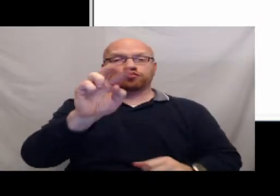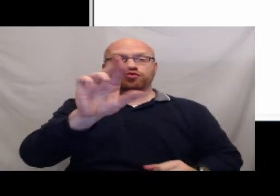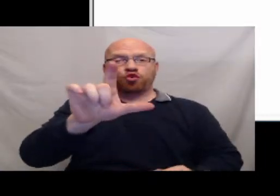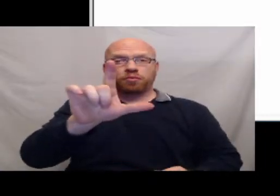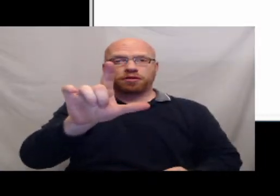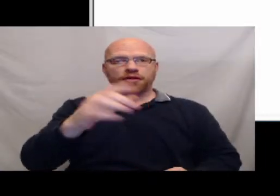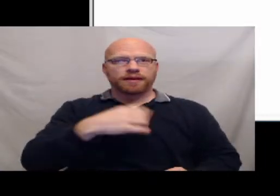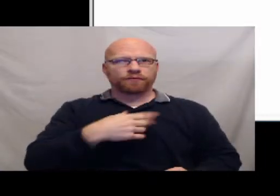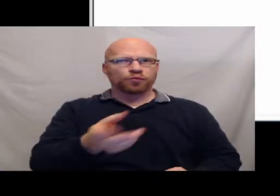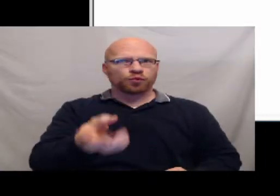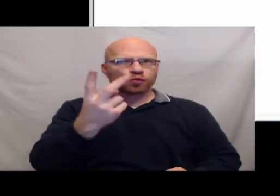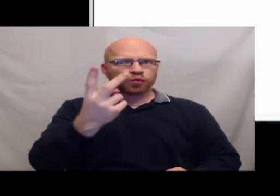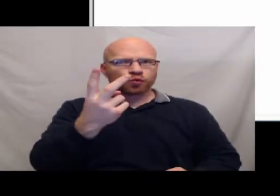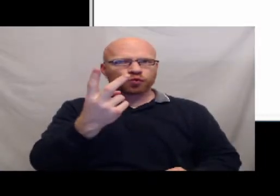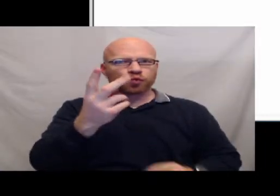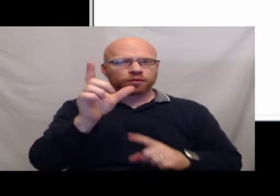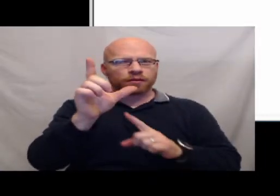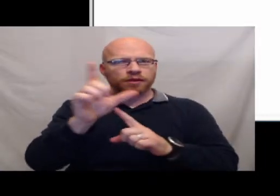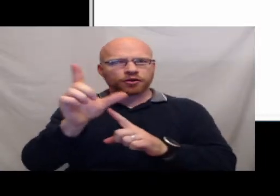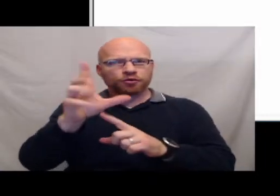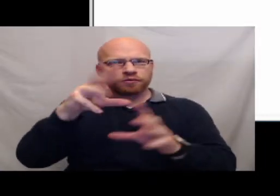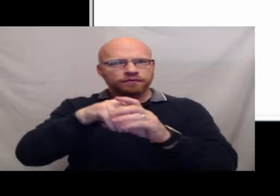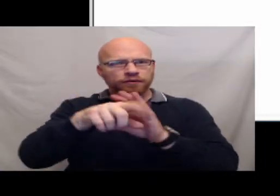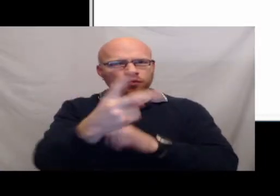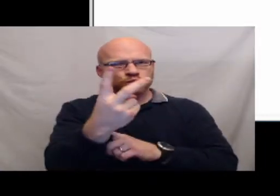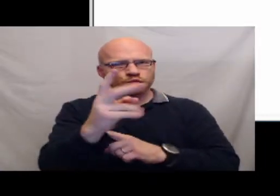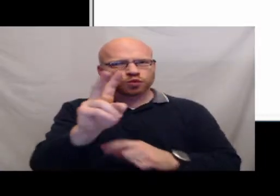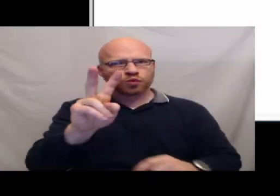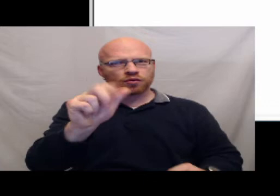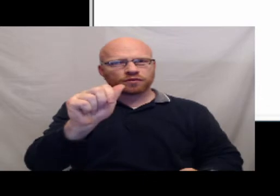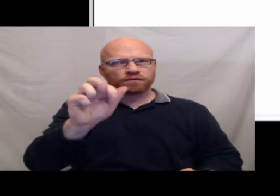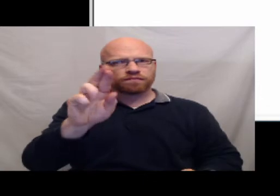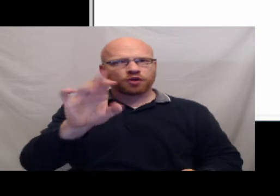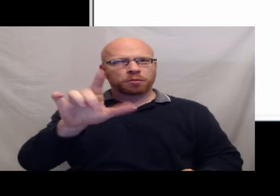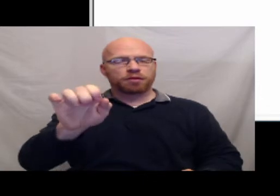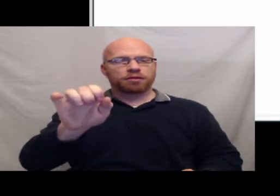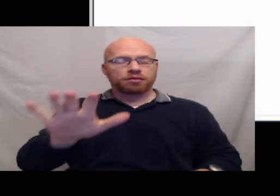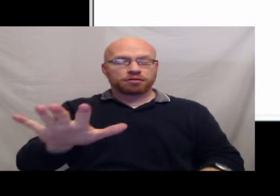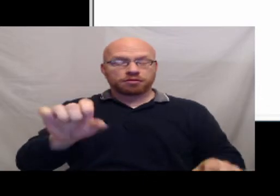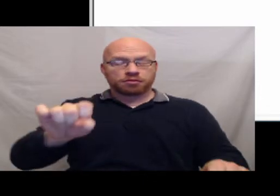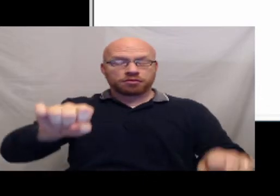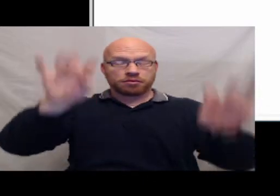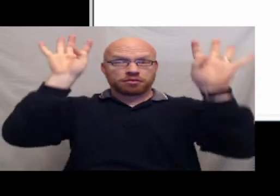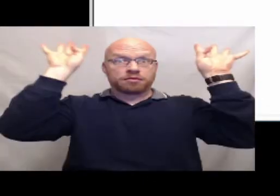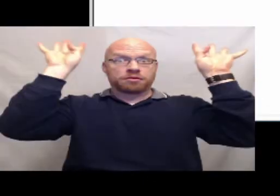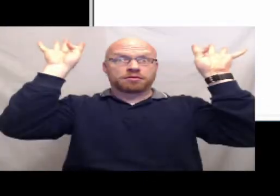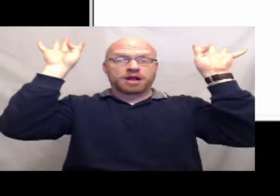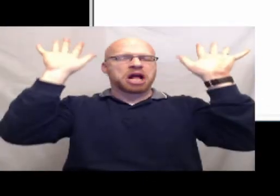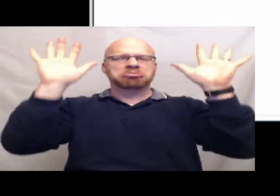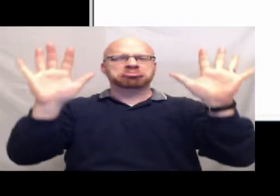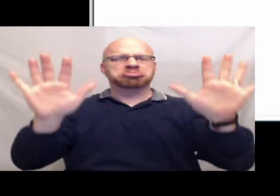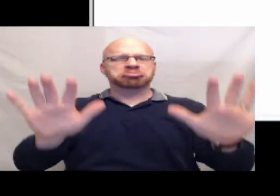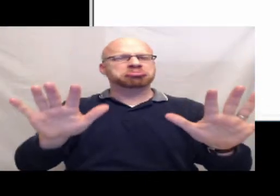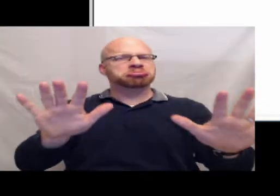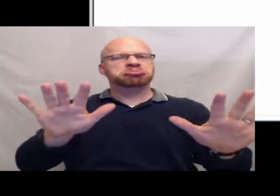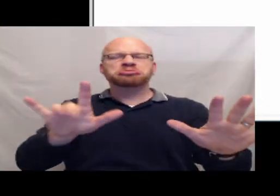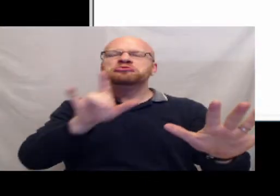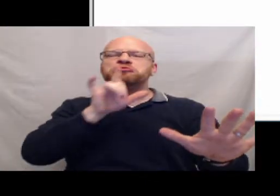We're working on trinomials here. Trinomials with two variables. Now, there's no need to freak